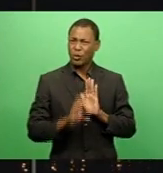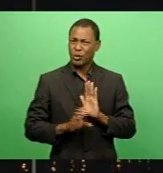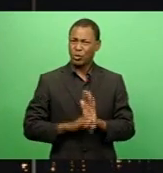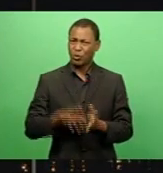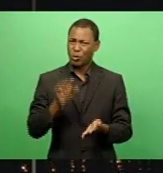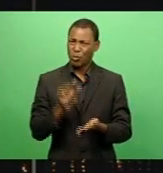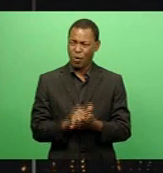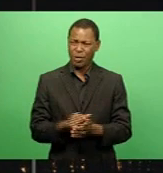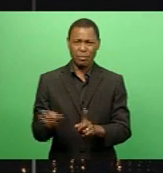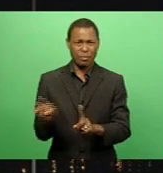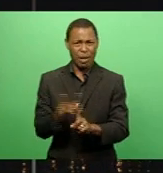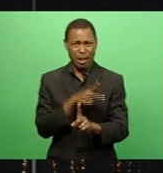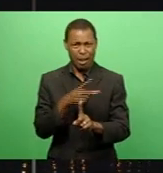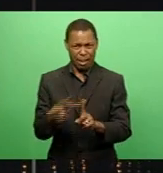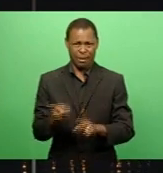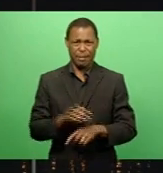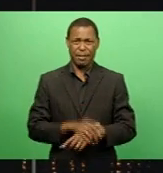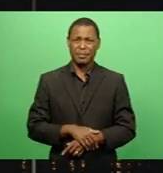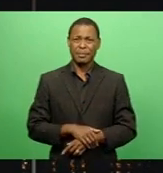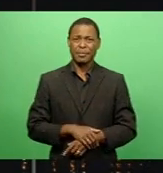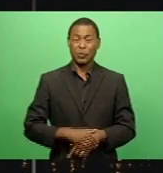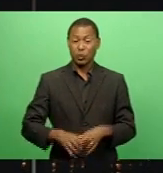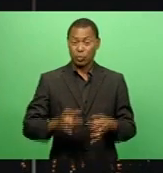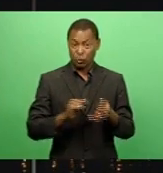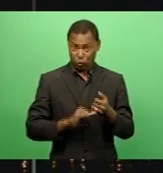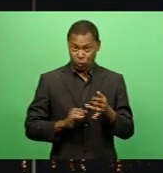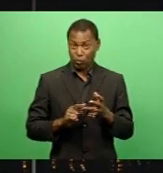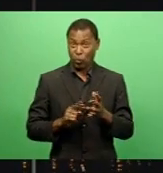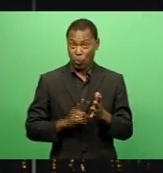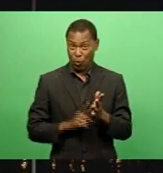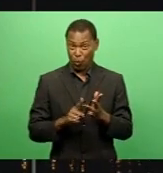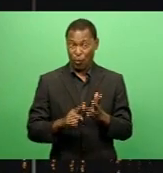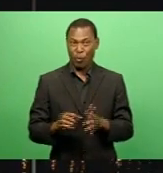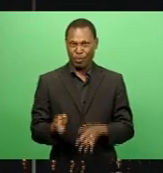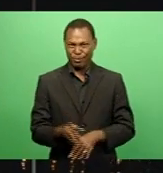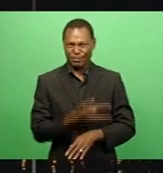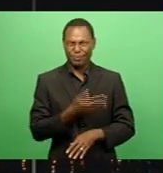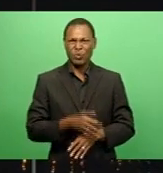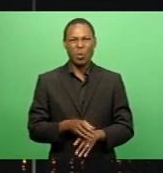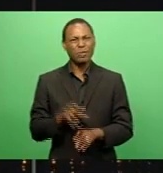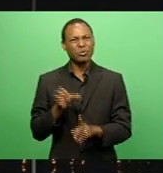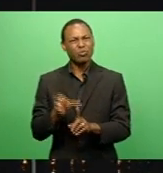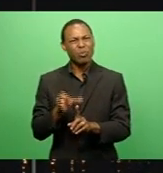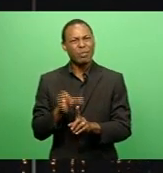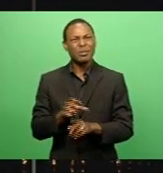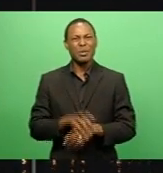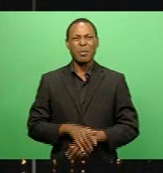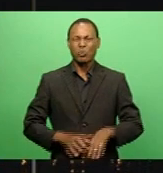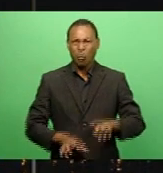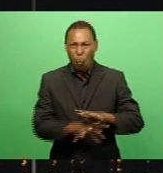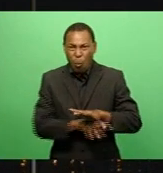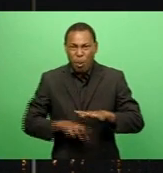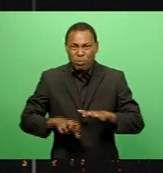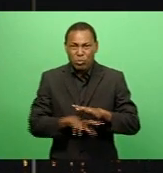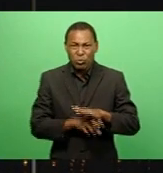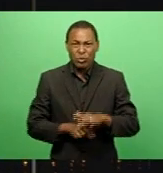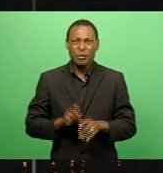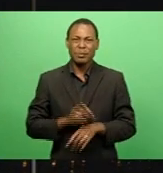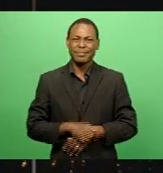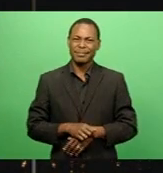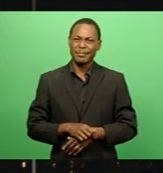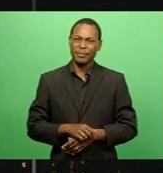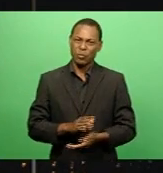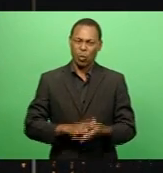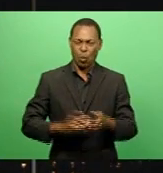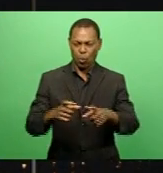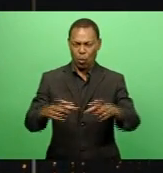were violated. Former diplomat Solo Mara, who has been charged by the Fiji Independent Commission Against Corruption, appeared in the newly